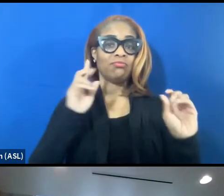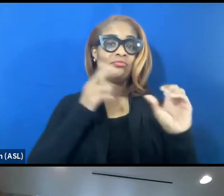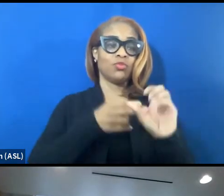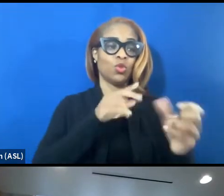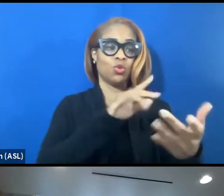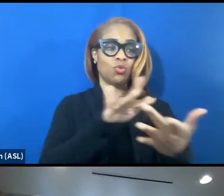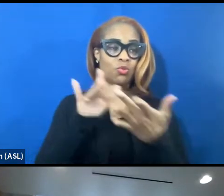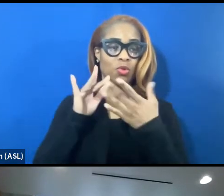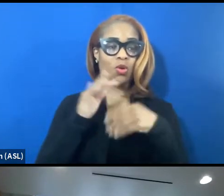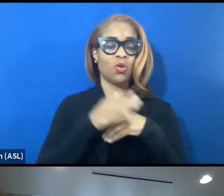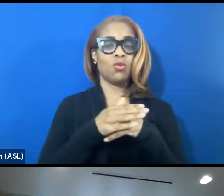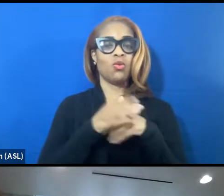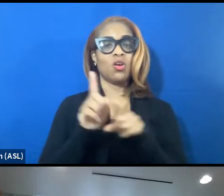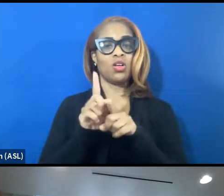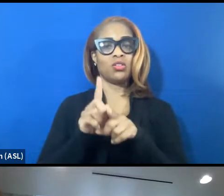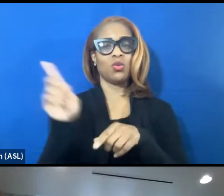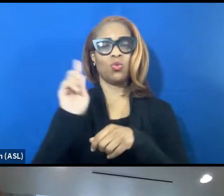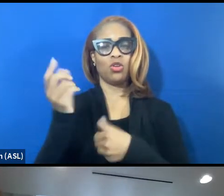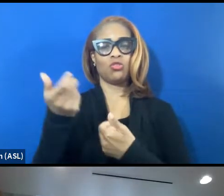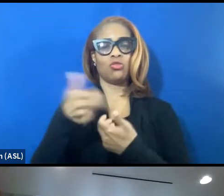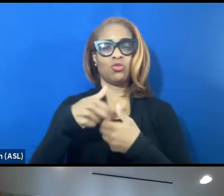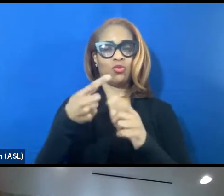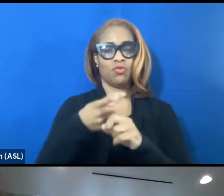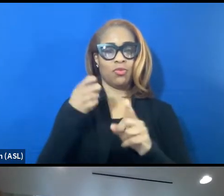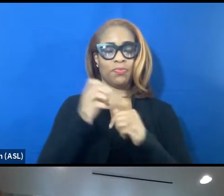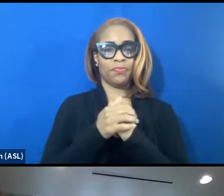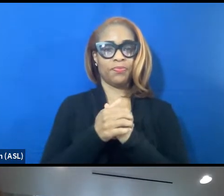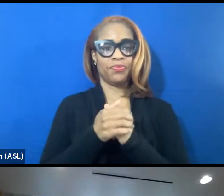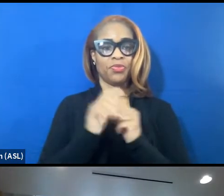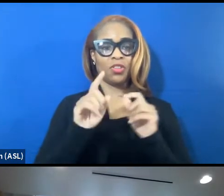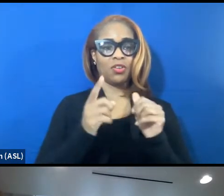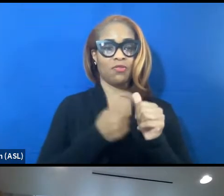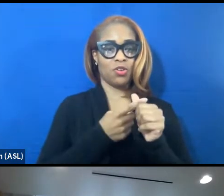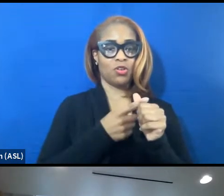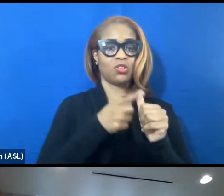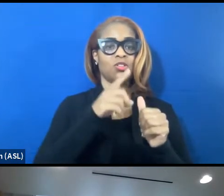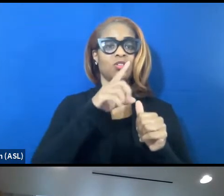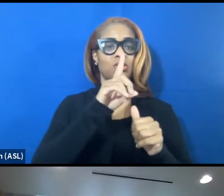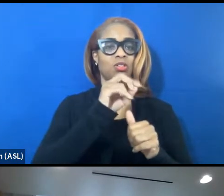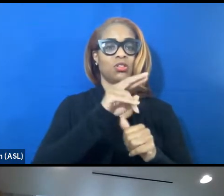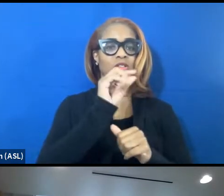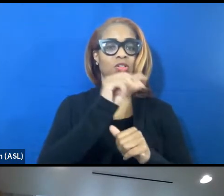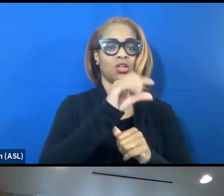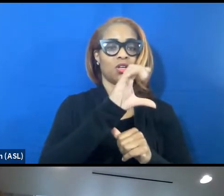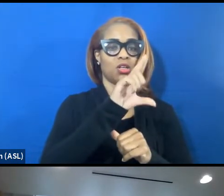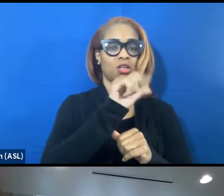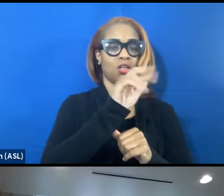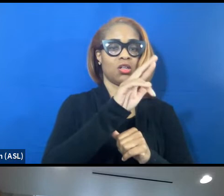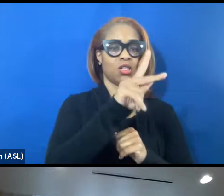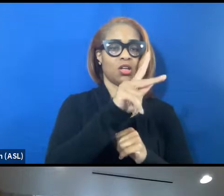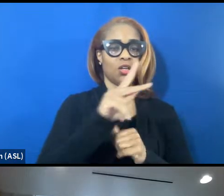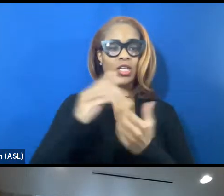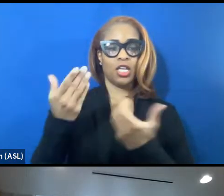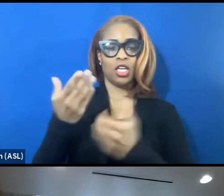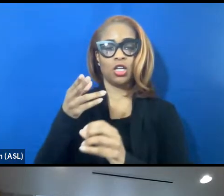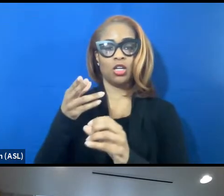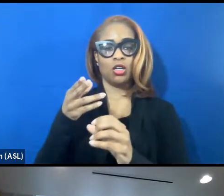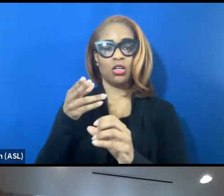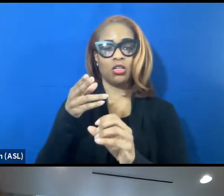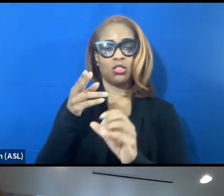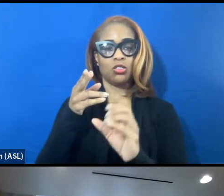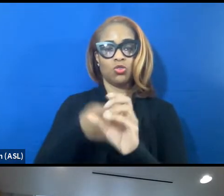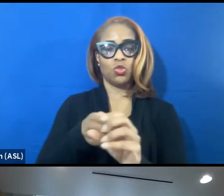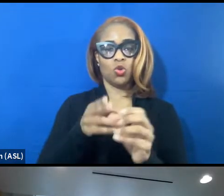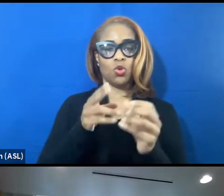remotely as well as your physical location i'll start with doug clark president i am